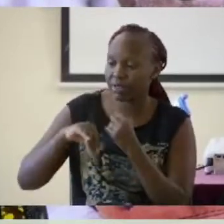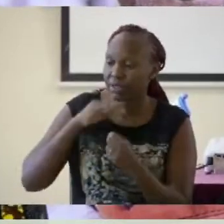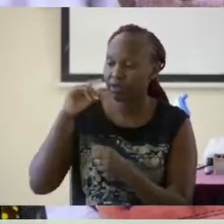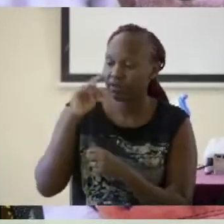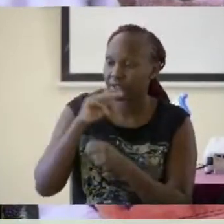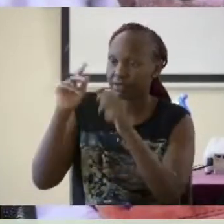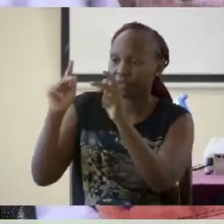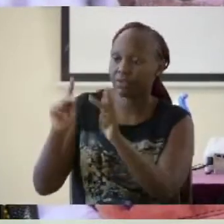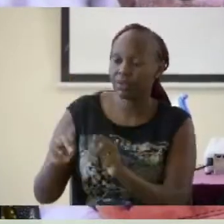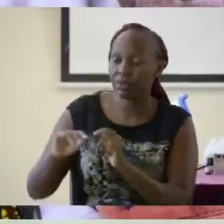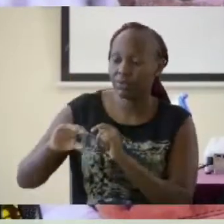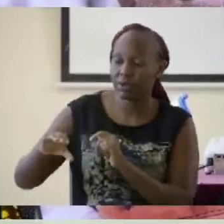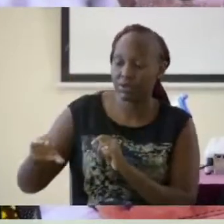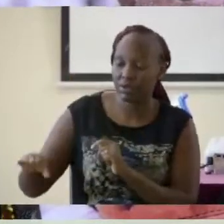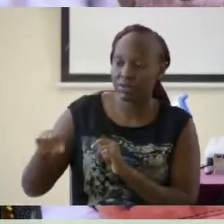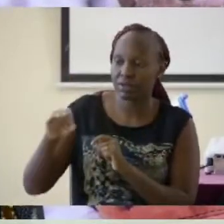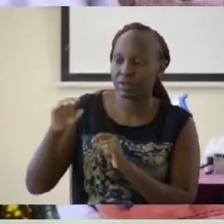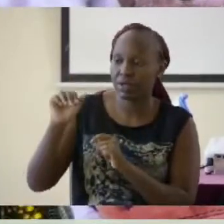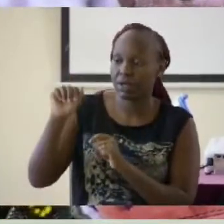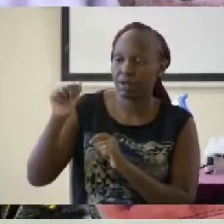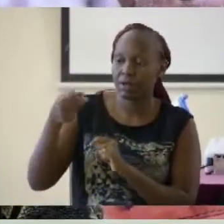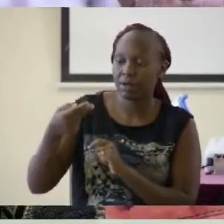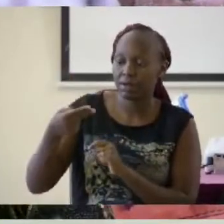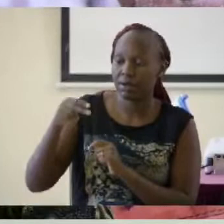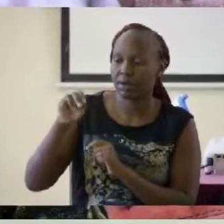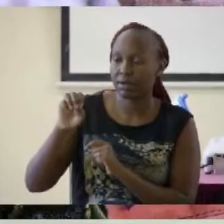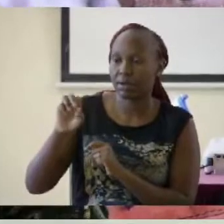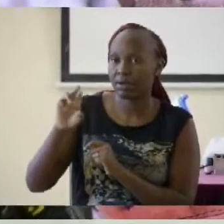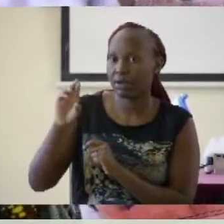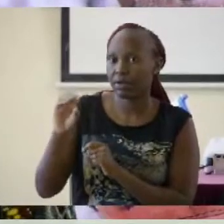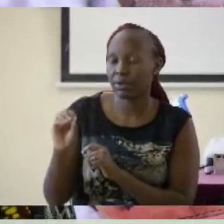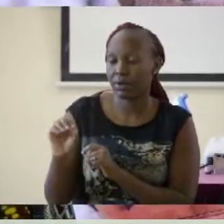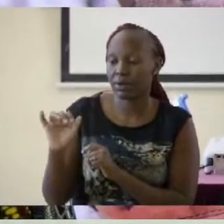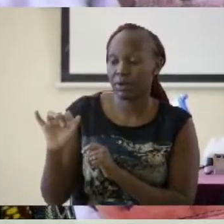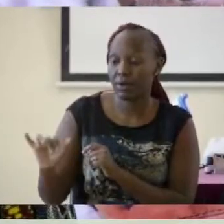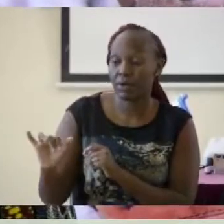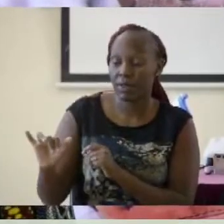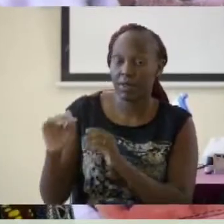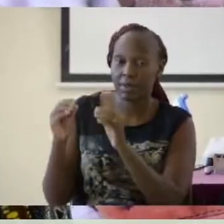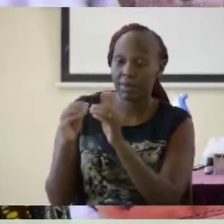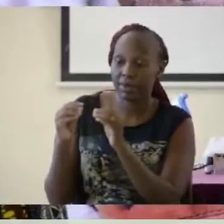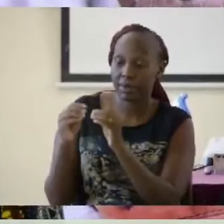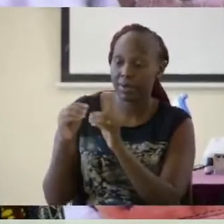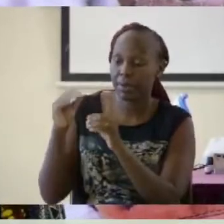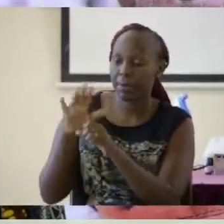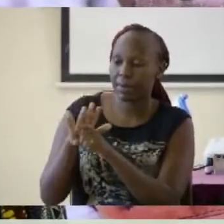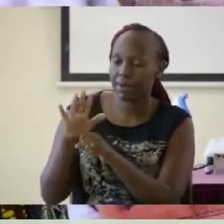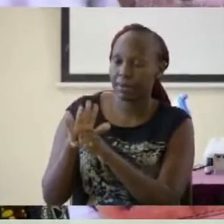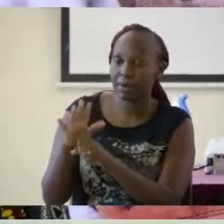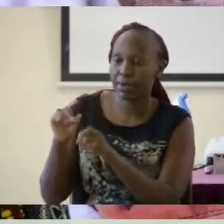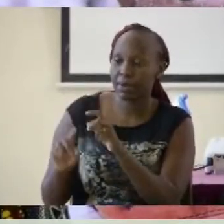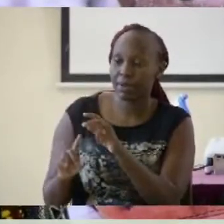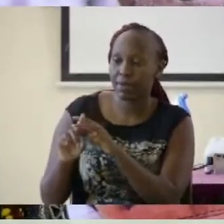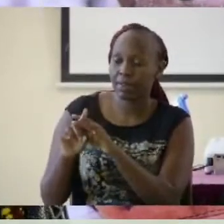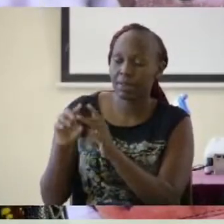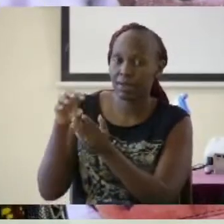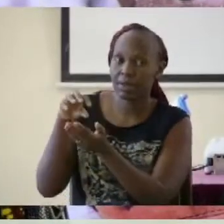now Kisumu County in Ahero. And in that meeting, a number of cases